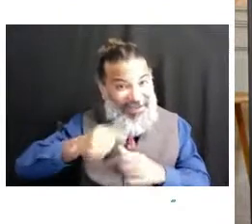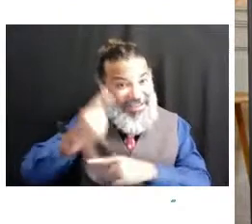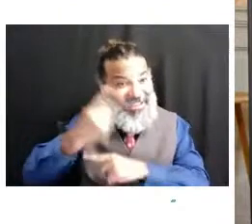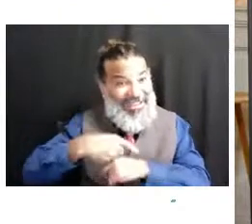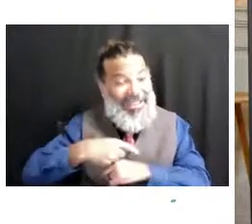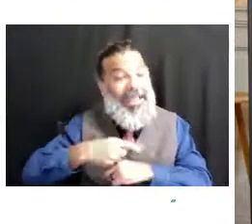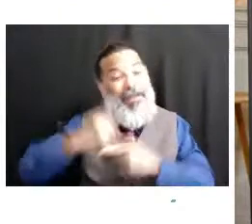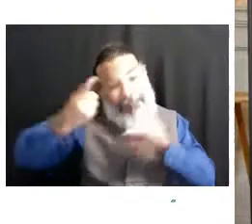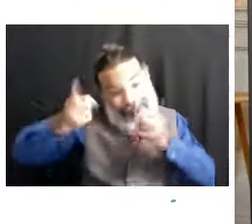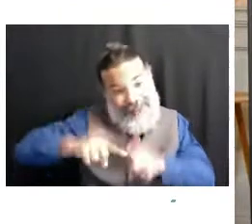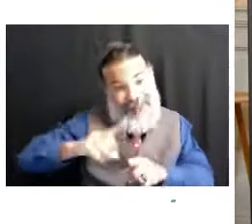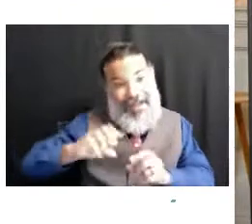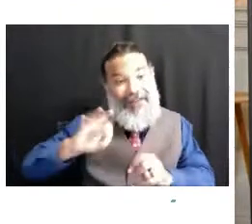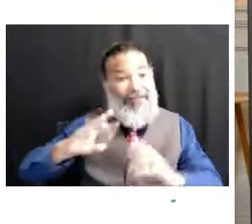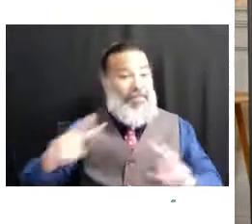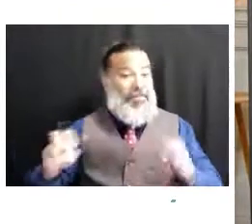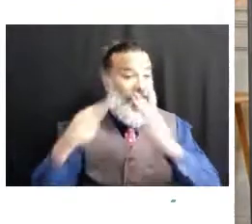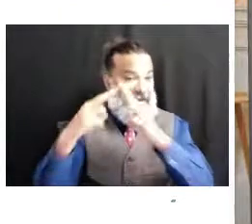of Paris,